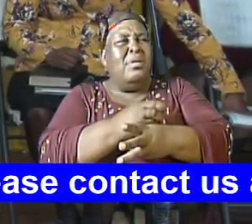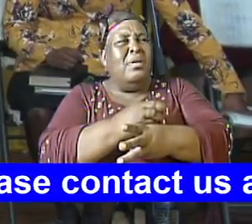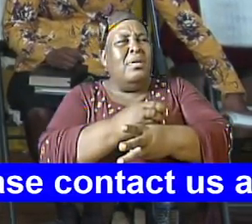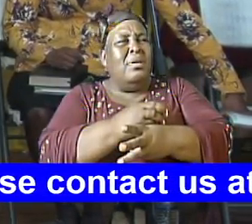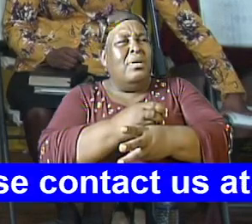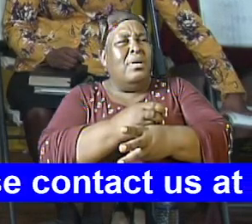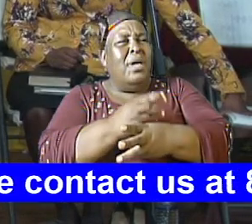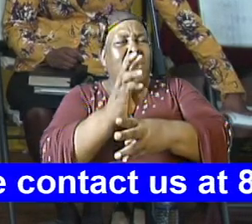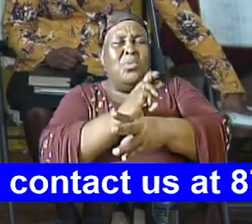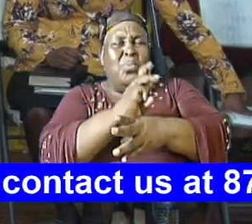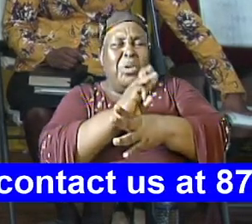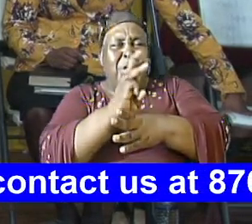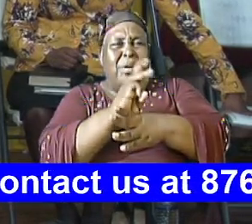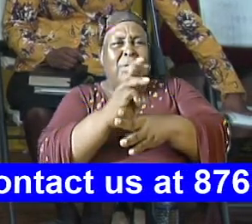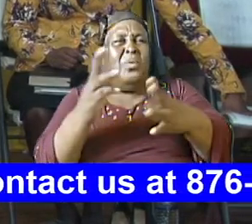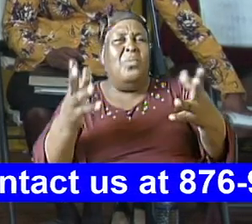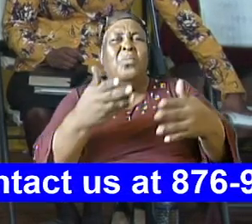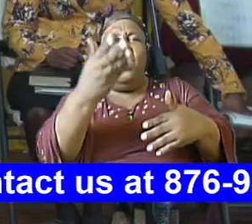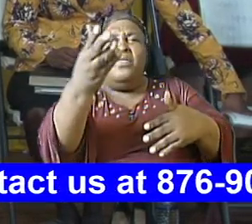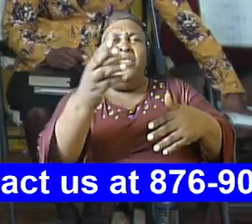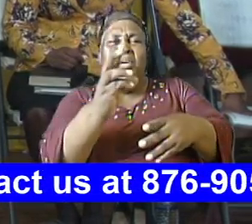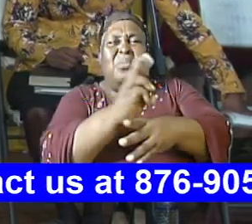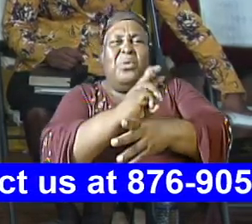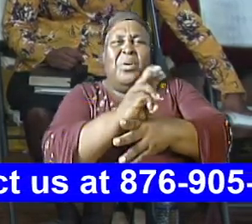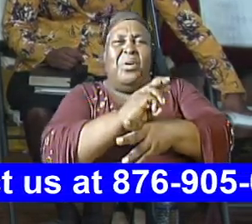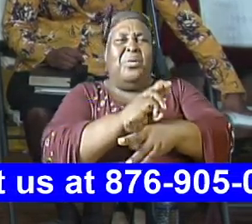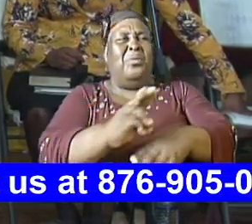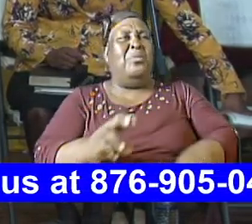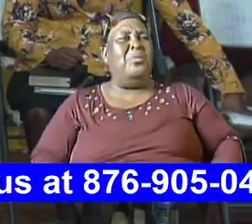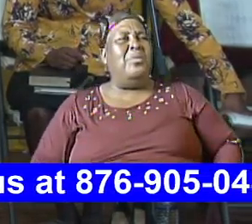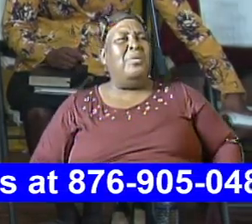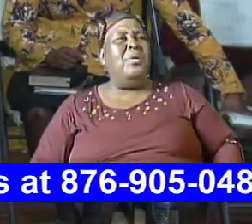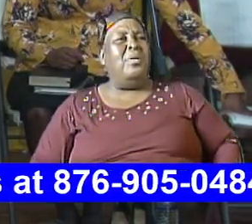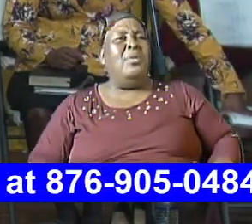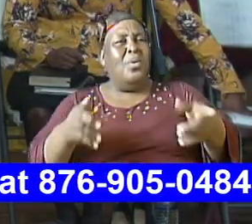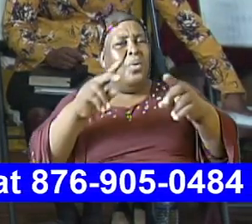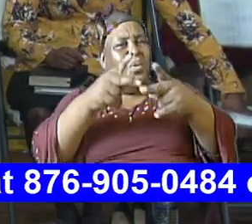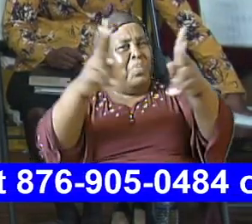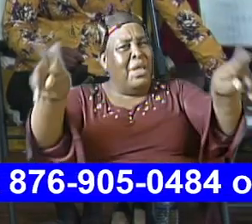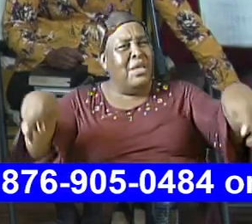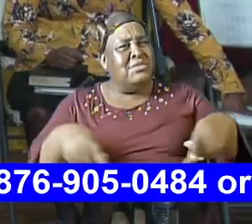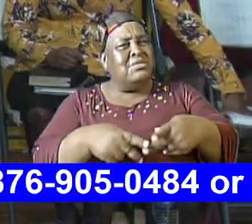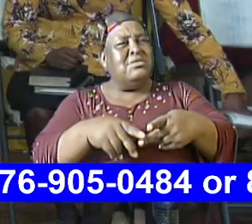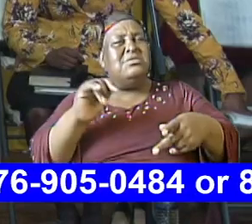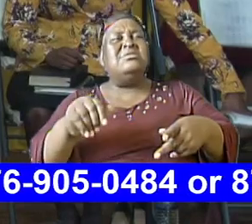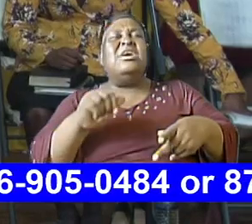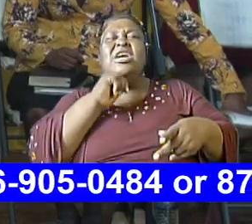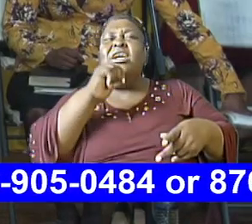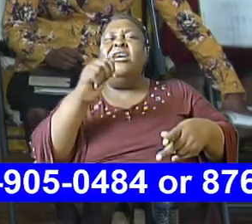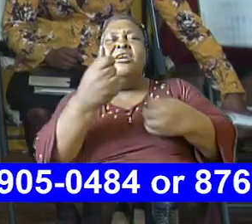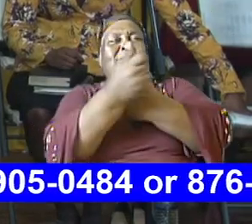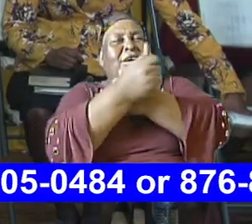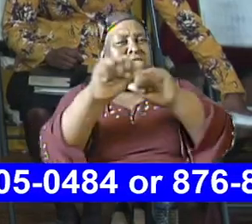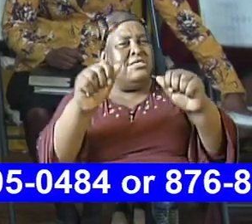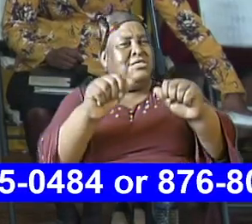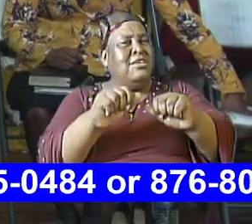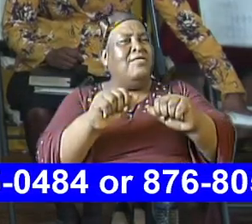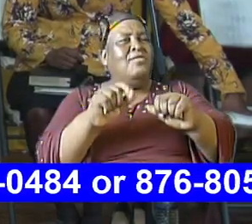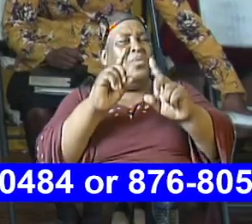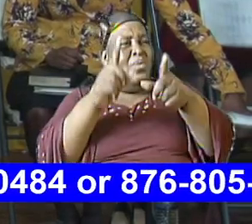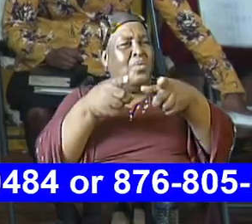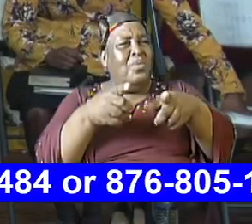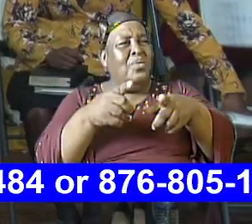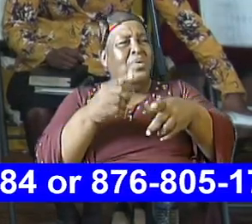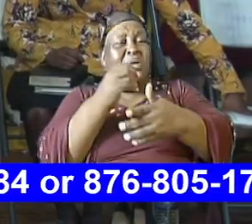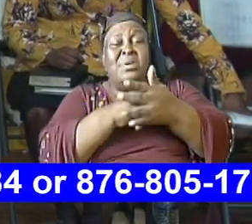talk, to dress like they dress, right, to carry themselves the way they carry themselves and go to places they go. Some things, it's just some things are appropriate,